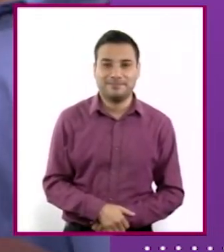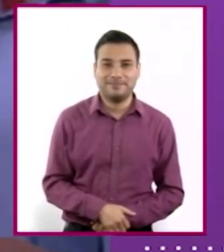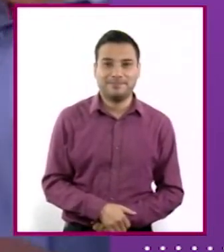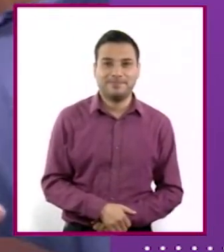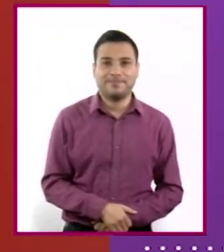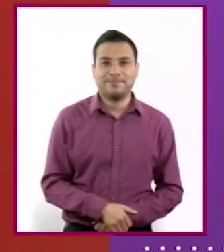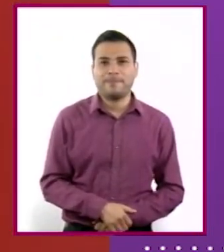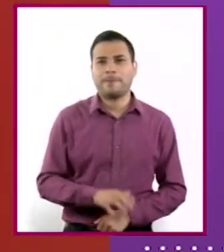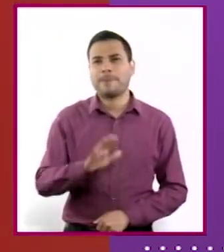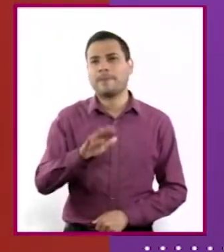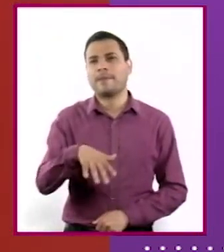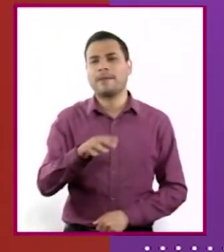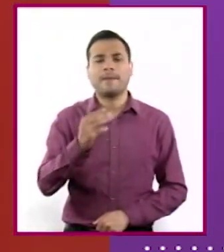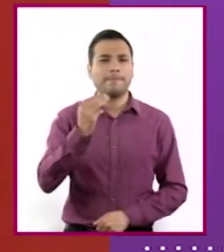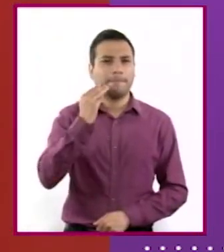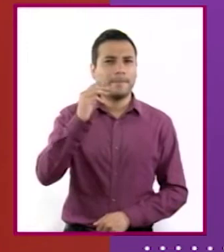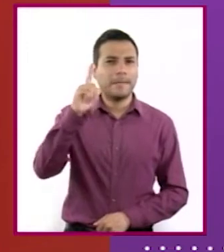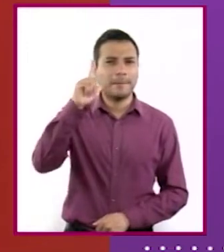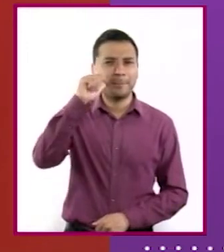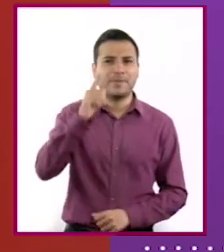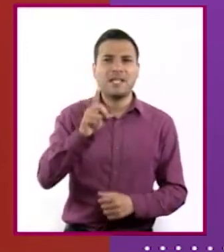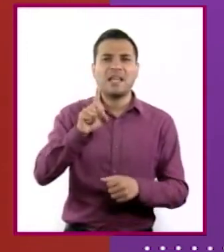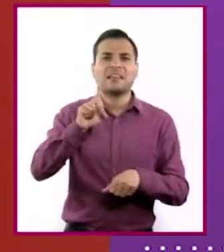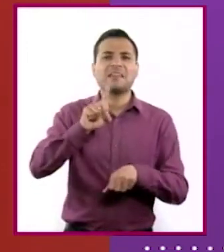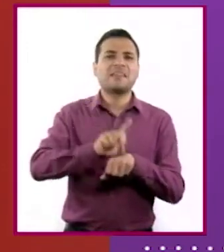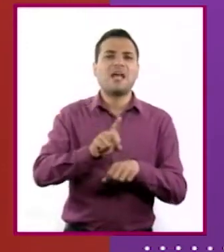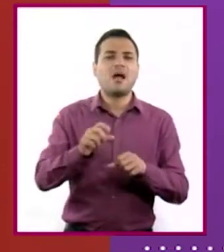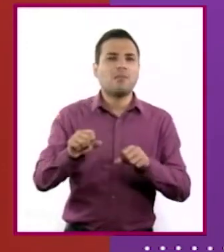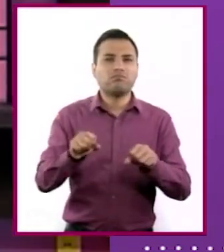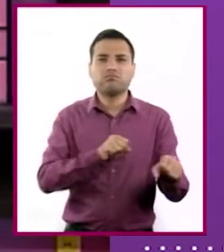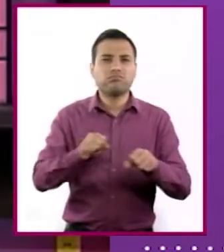Tell me, Miguel, what did you do the day of the earthquake?